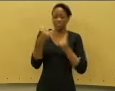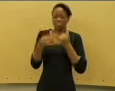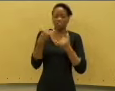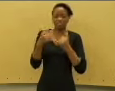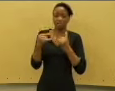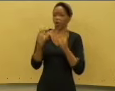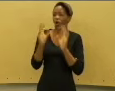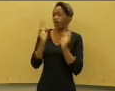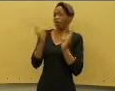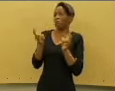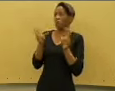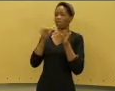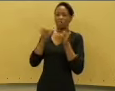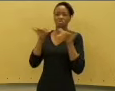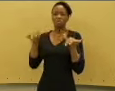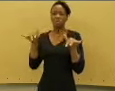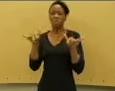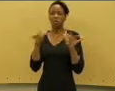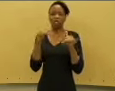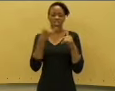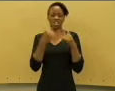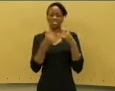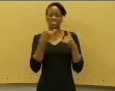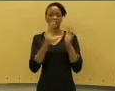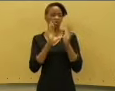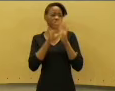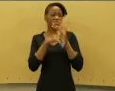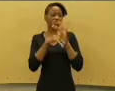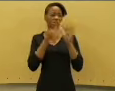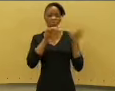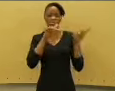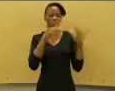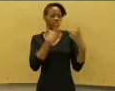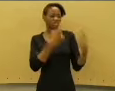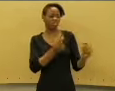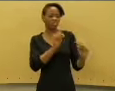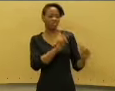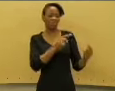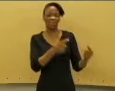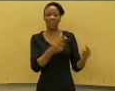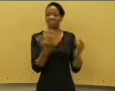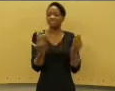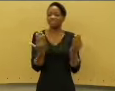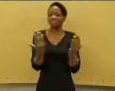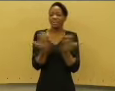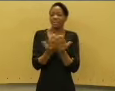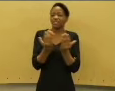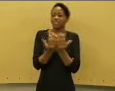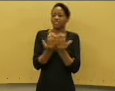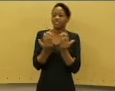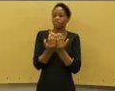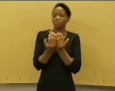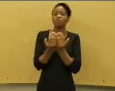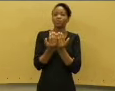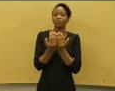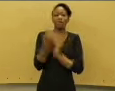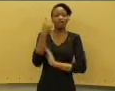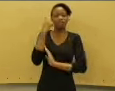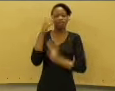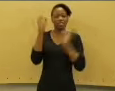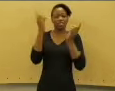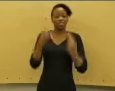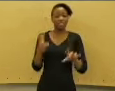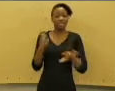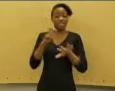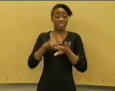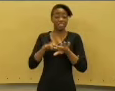with people from schools where they are teaching, or special needs schools as they call